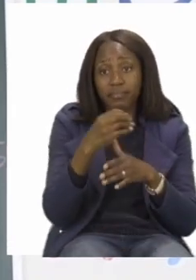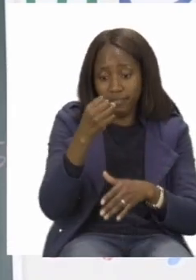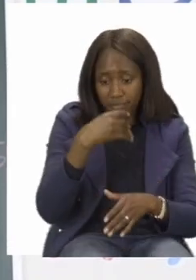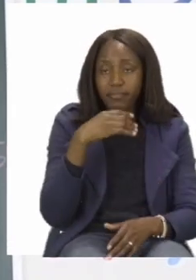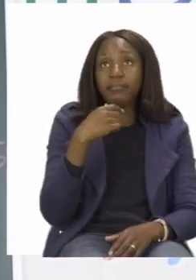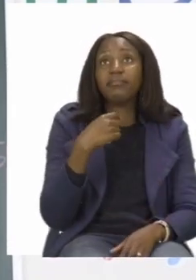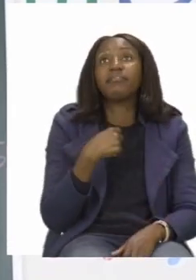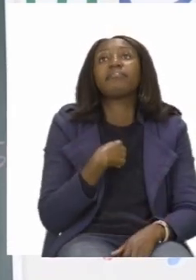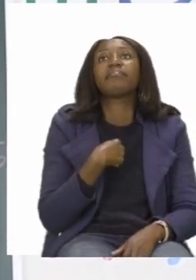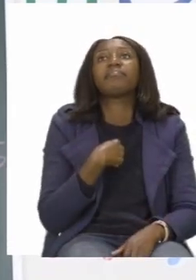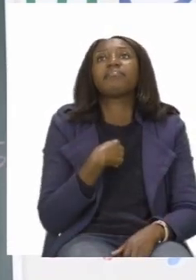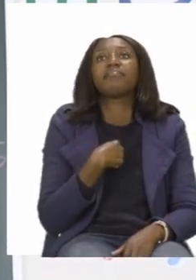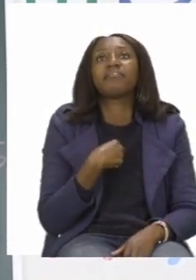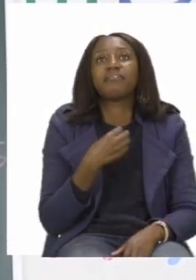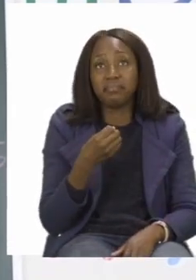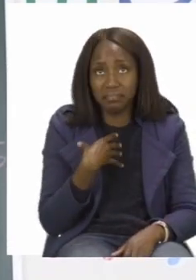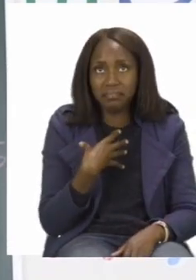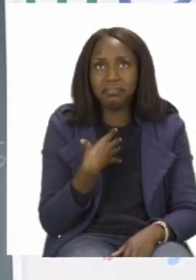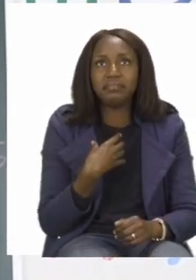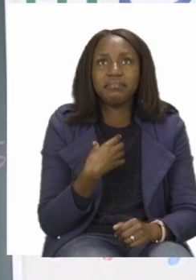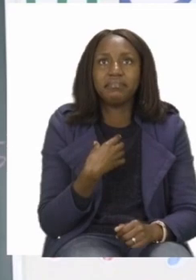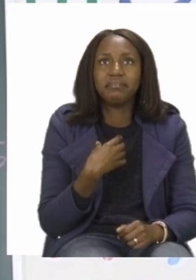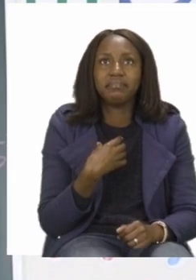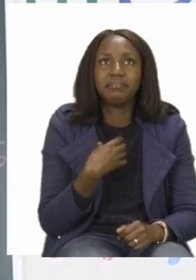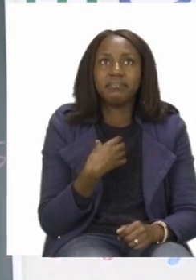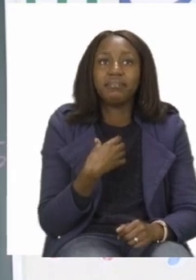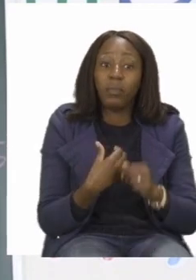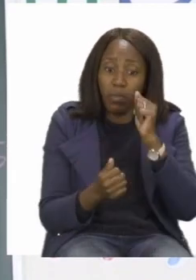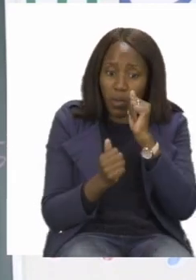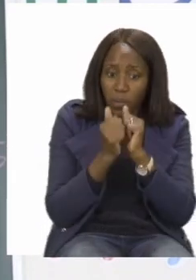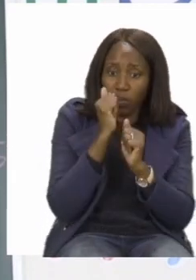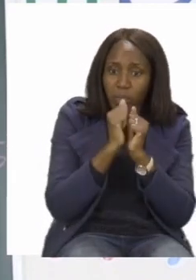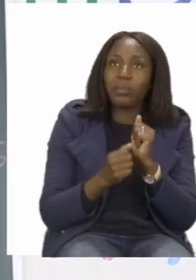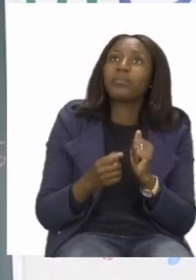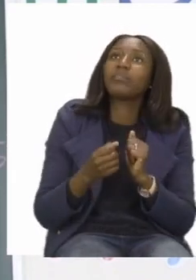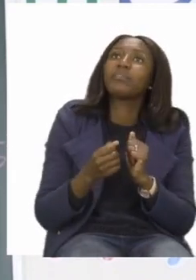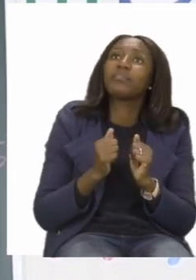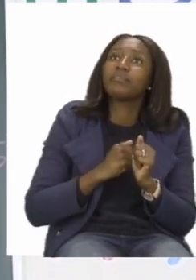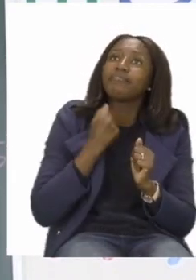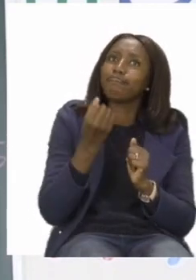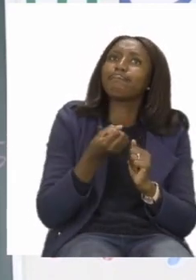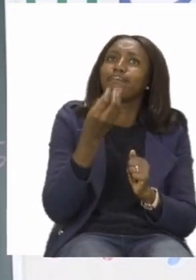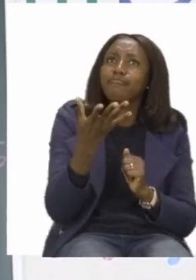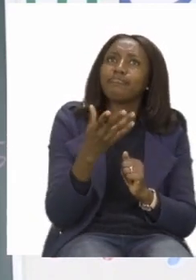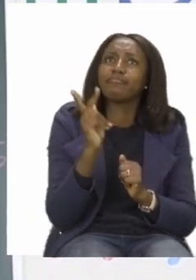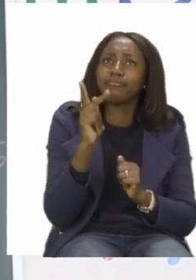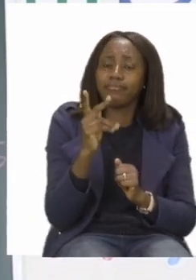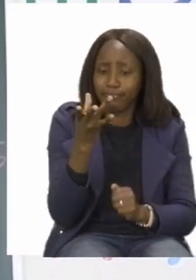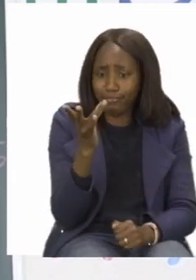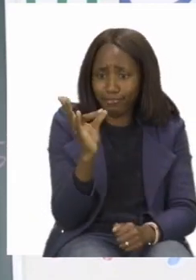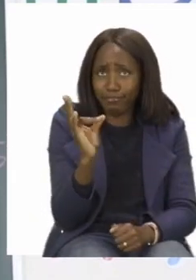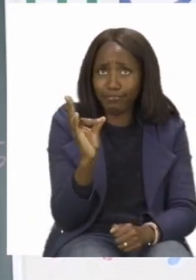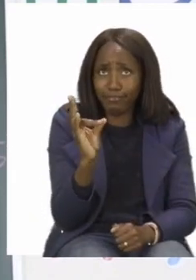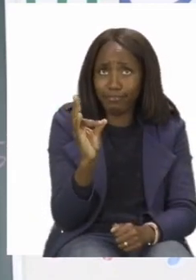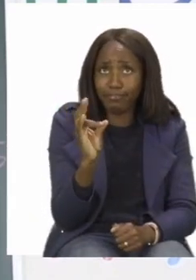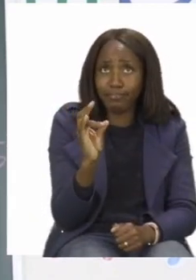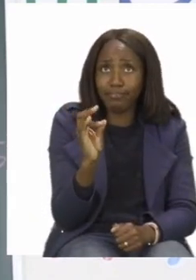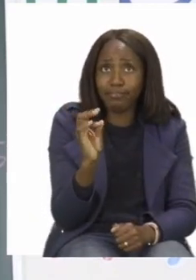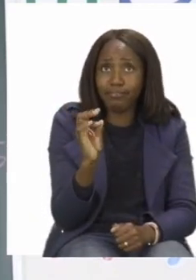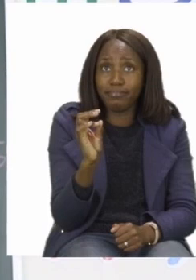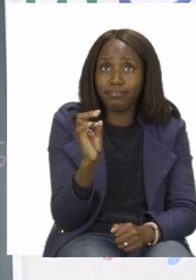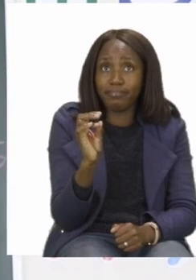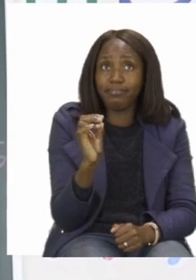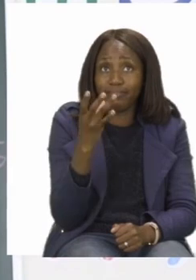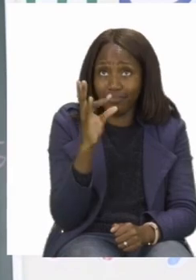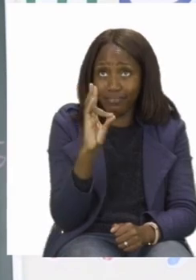to me. Now we need to continue by crossing out at 7, the 7 that were